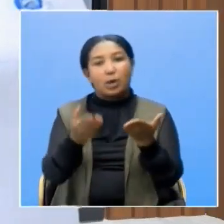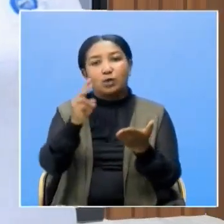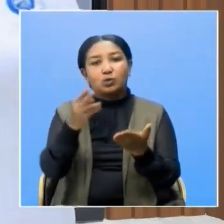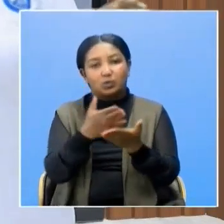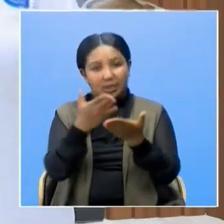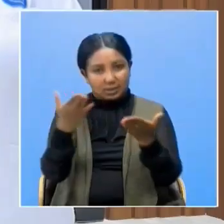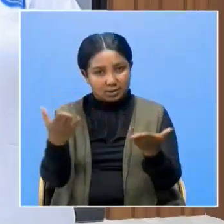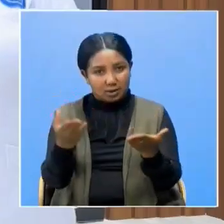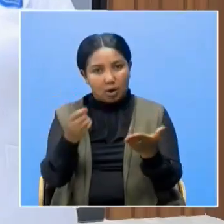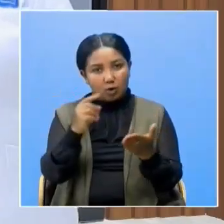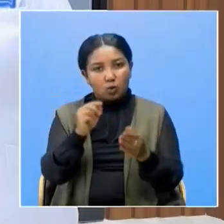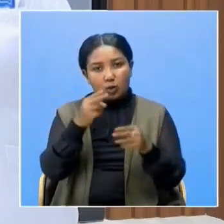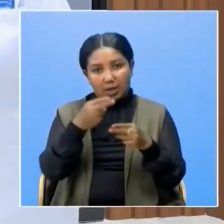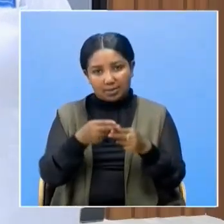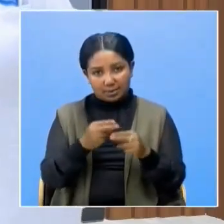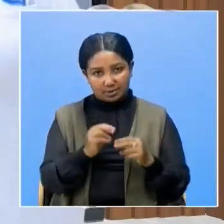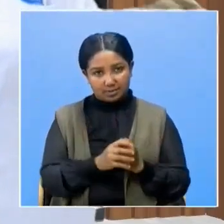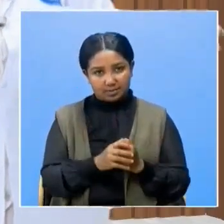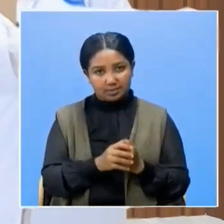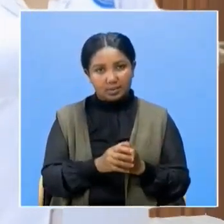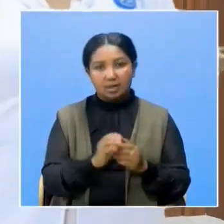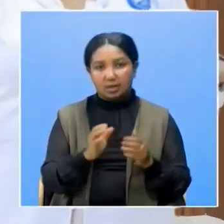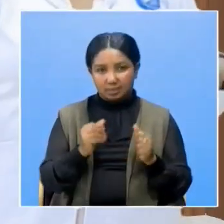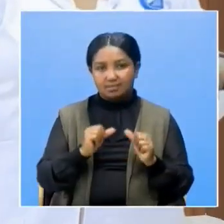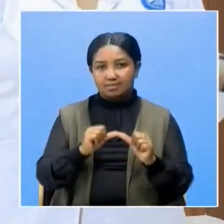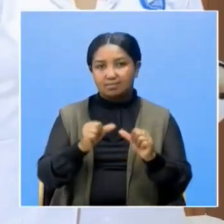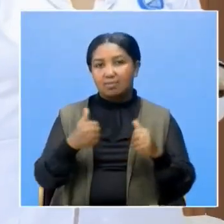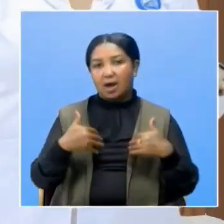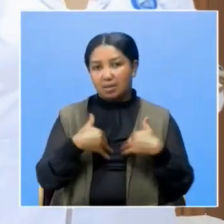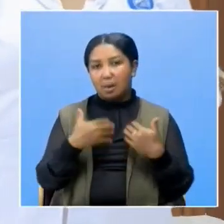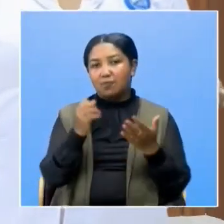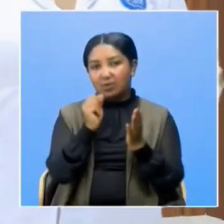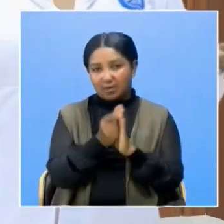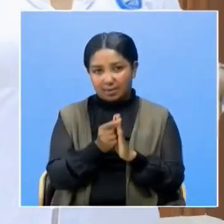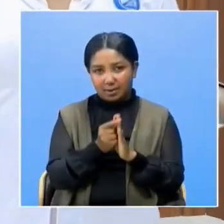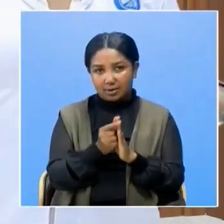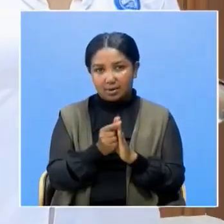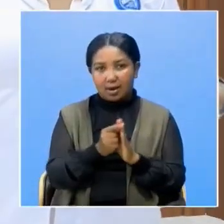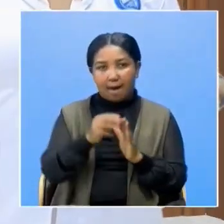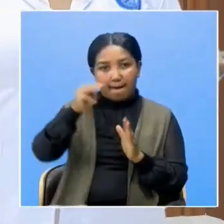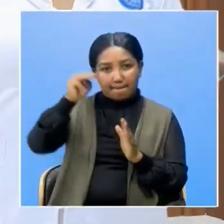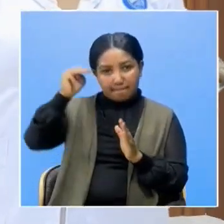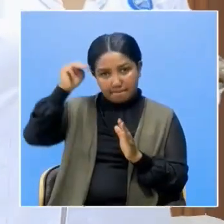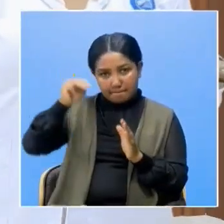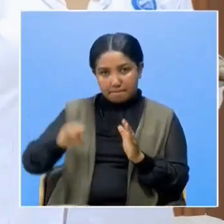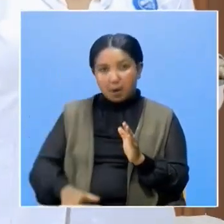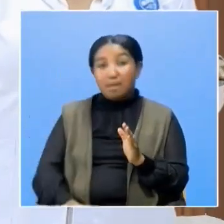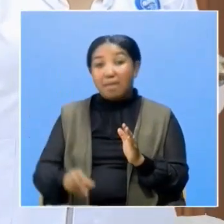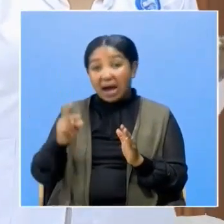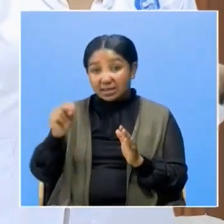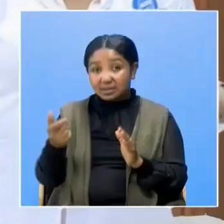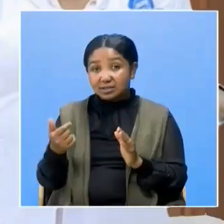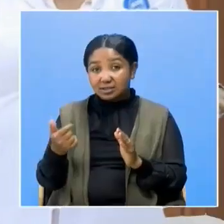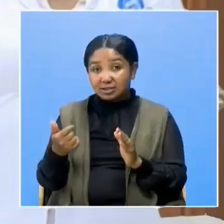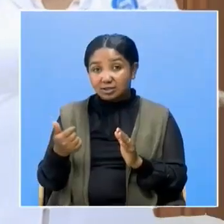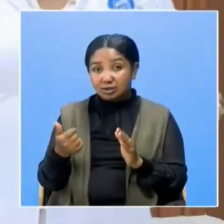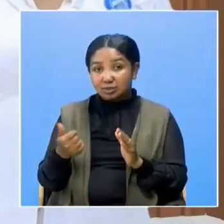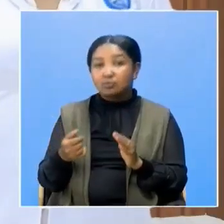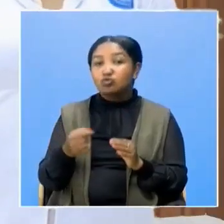things or two names, right? Let's go to the animals, for example. Max is what? Tim's